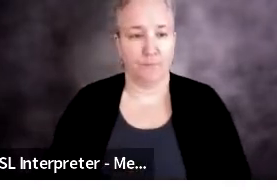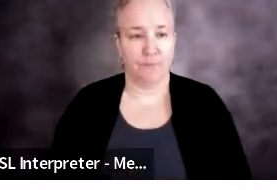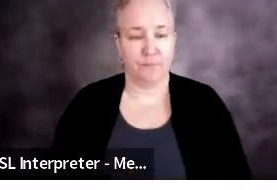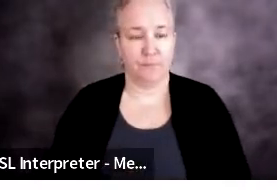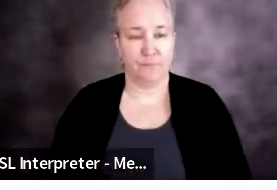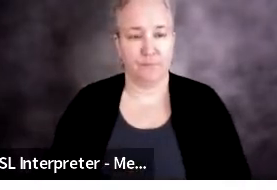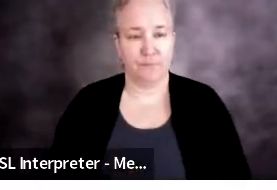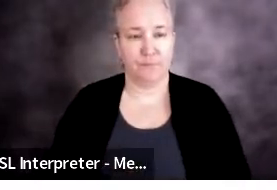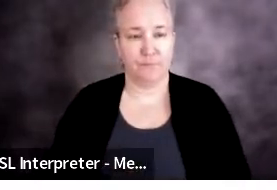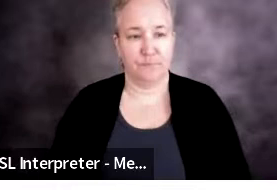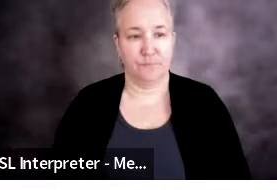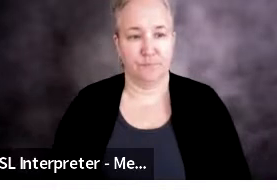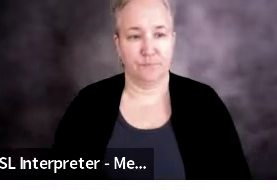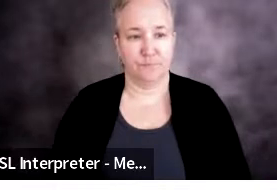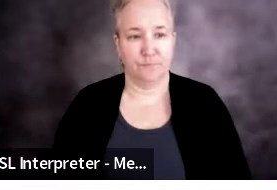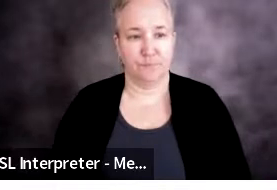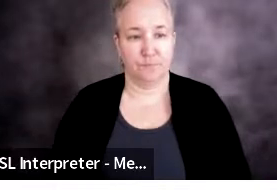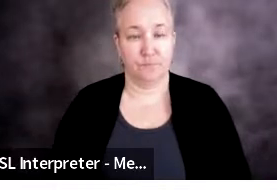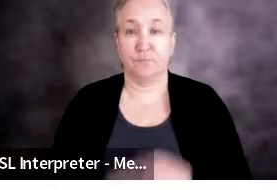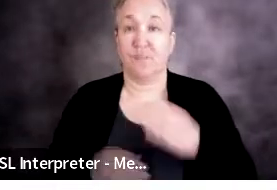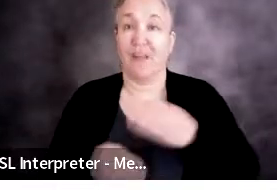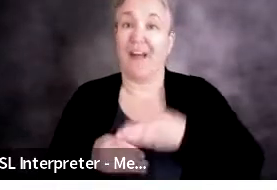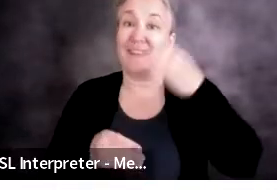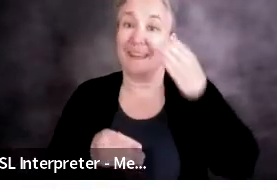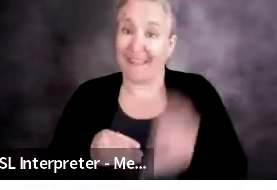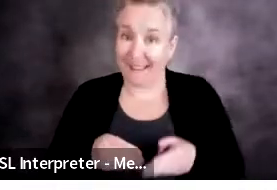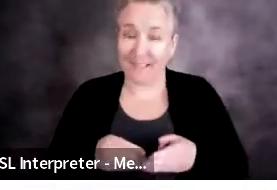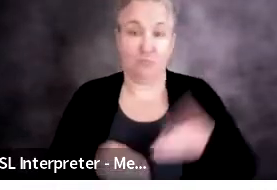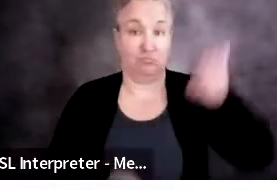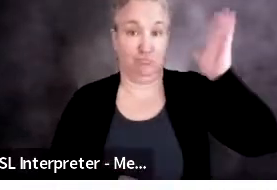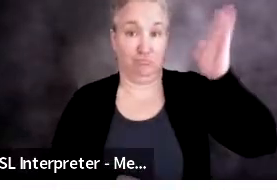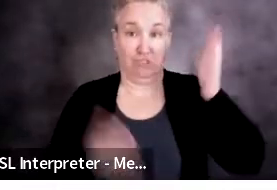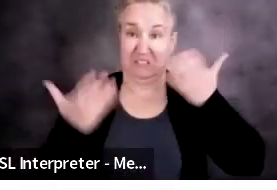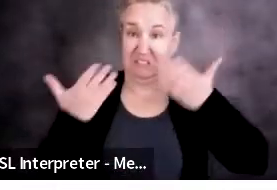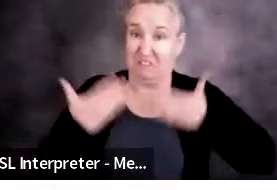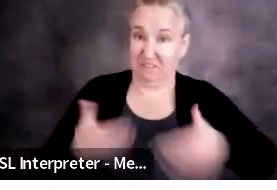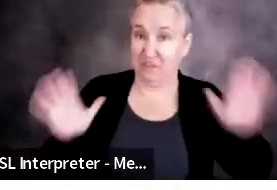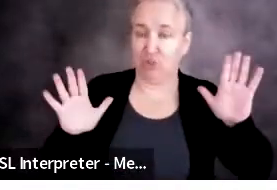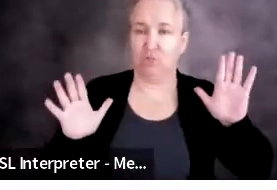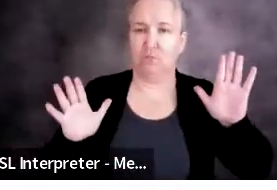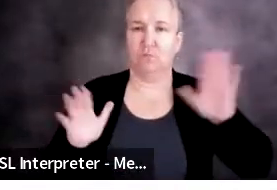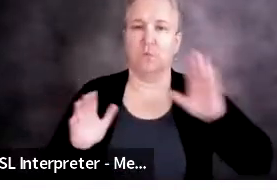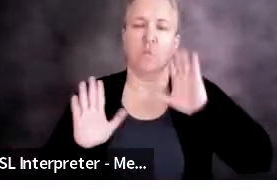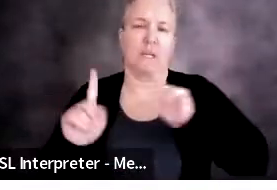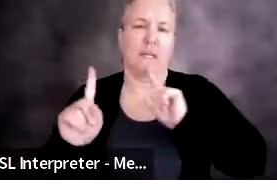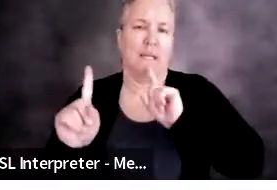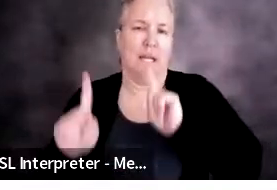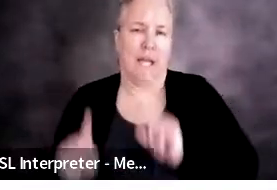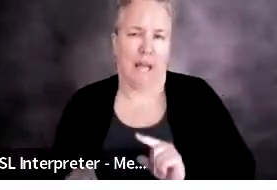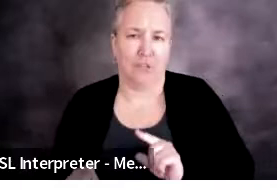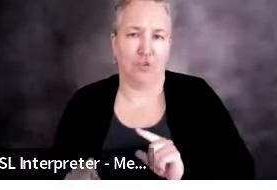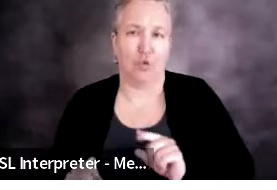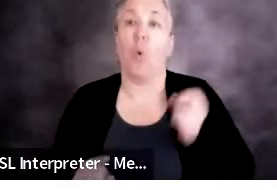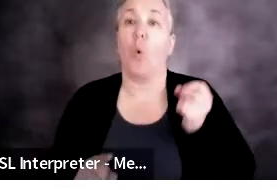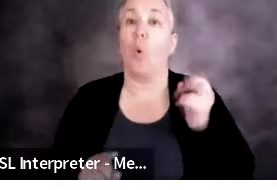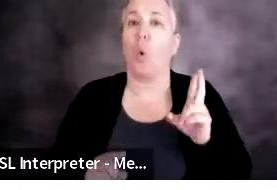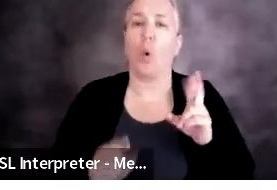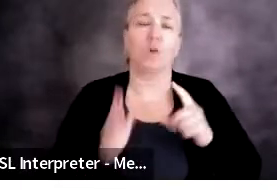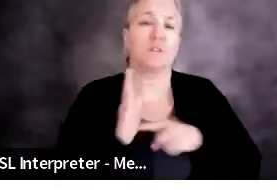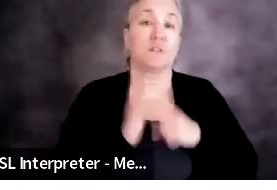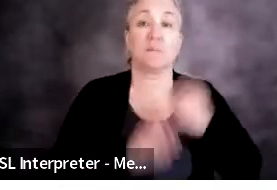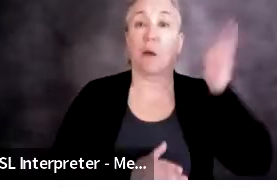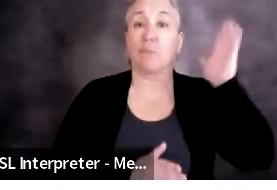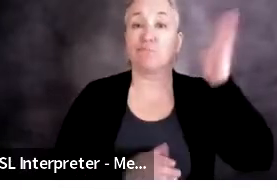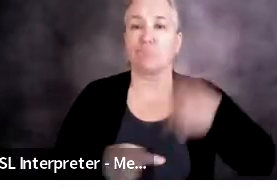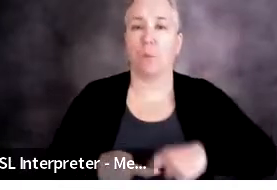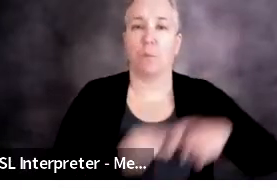We will answer the questions at the end of the session or throughout. We'll either type them back or take a pause to